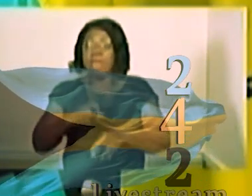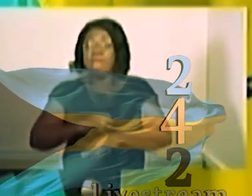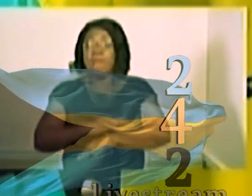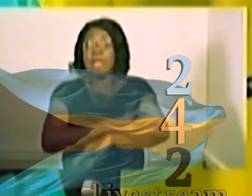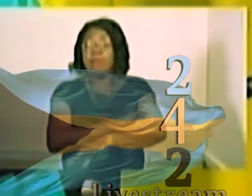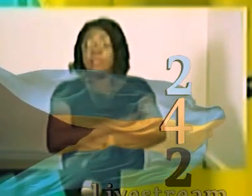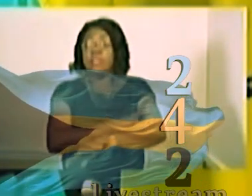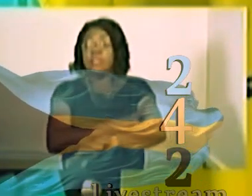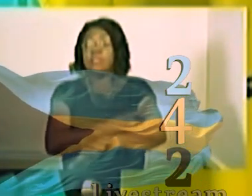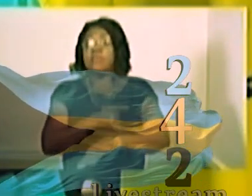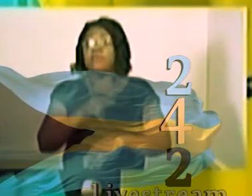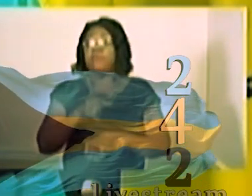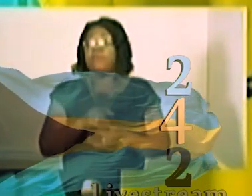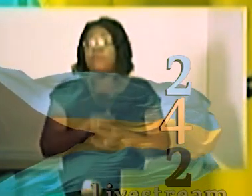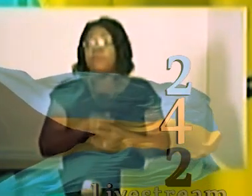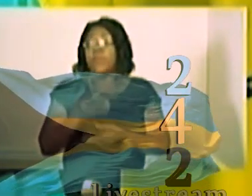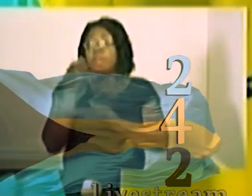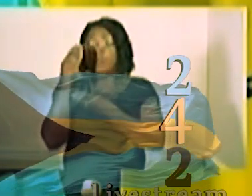Ladies and gentlemen,